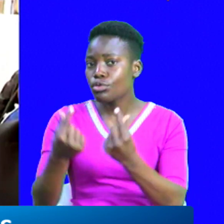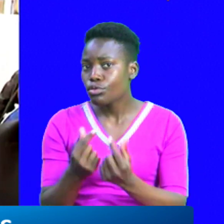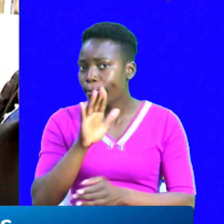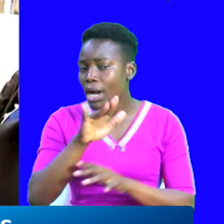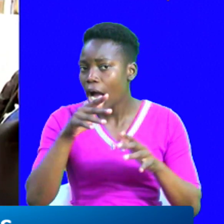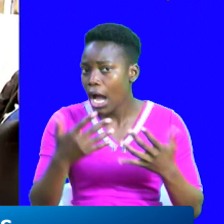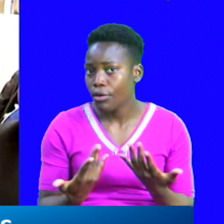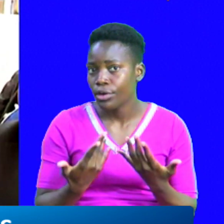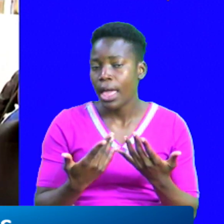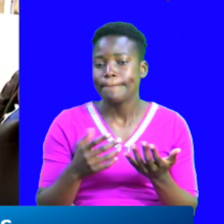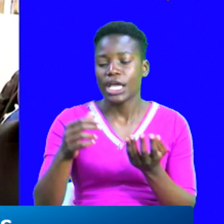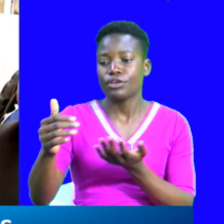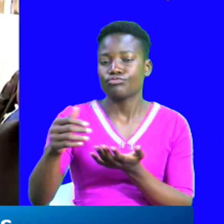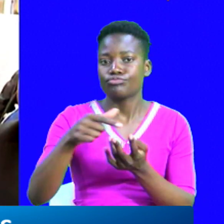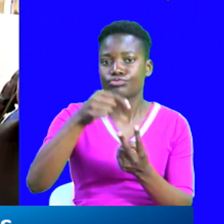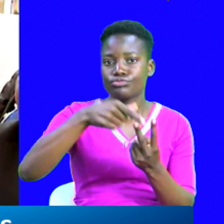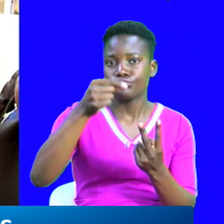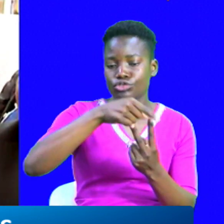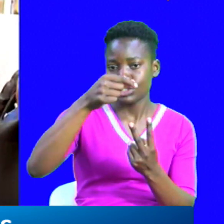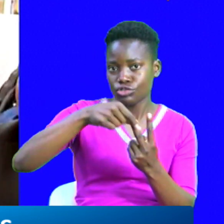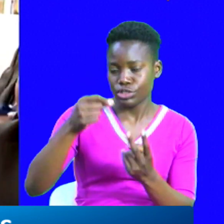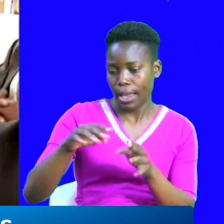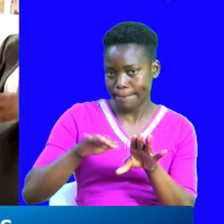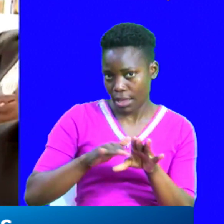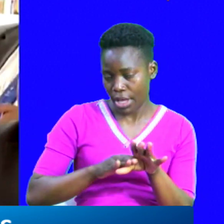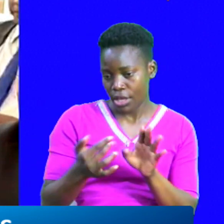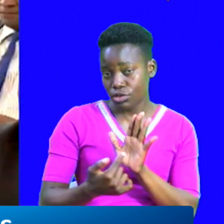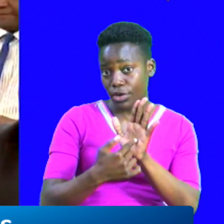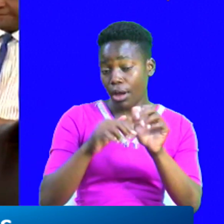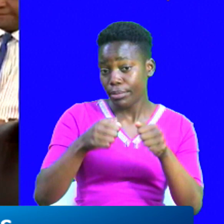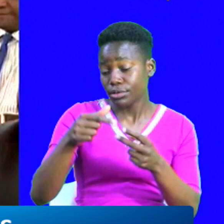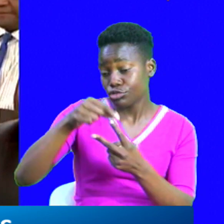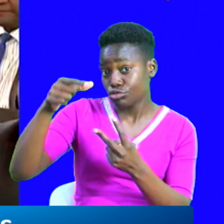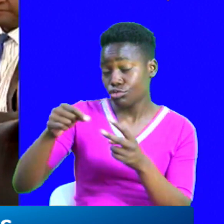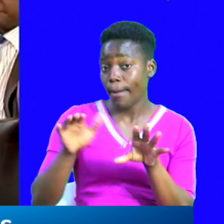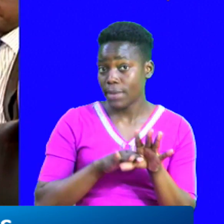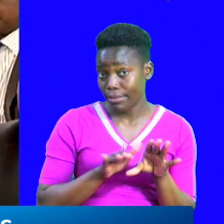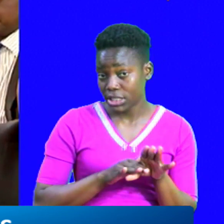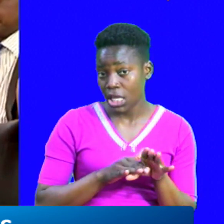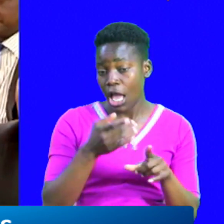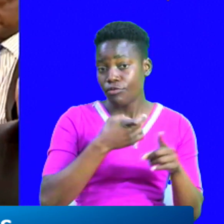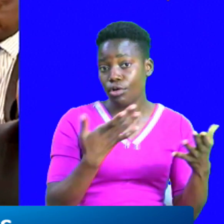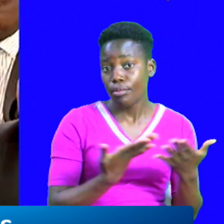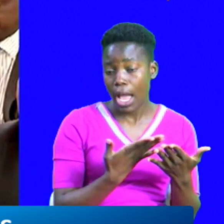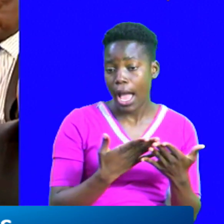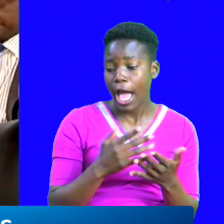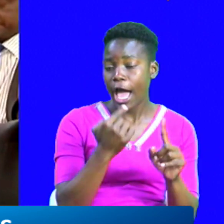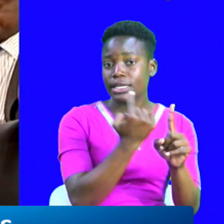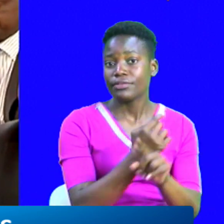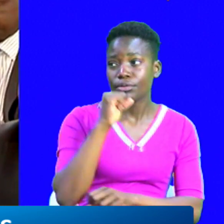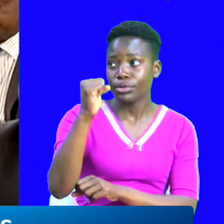strengthen by recruiting members. So if in an instance you can recruit members from a particular political